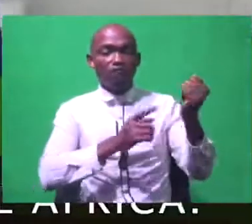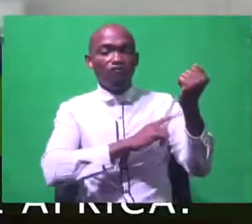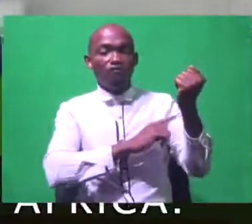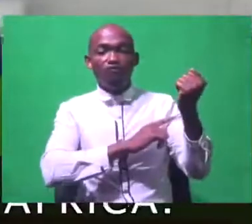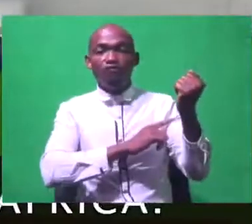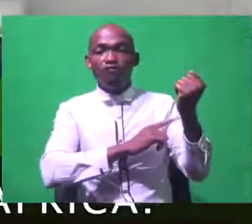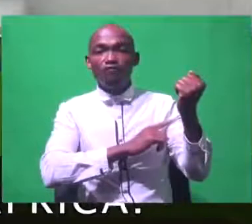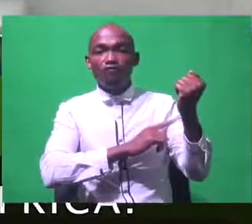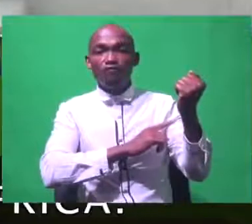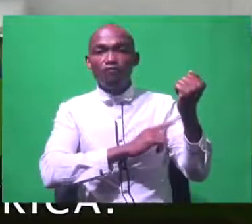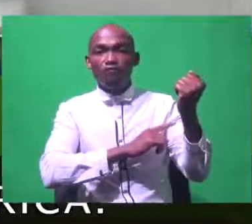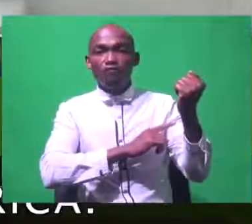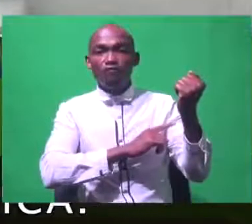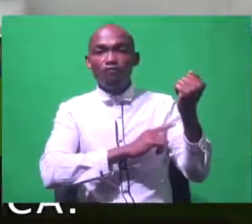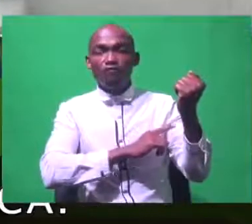Productive